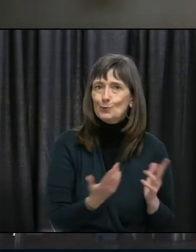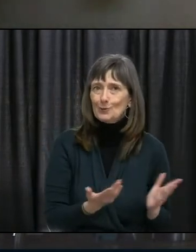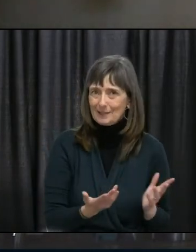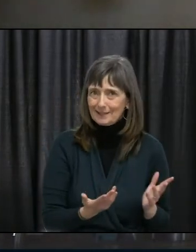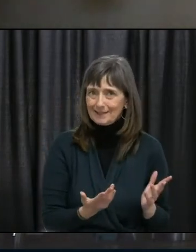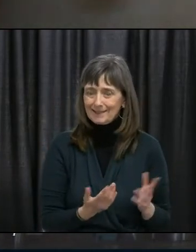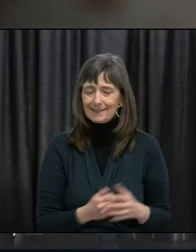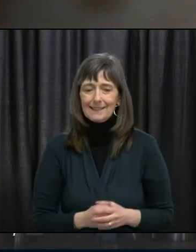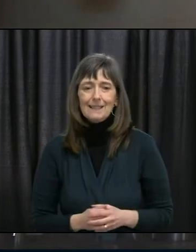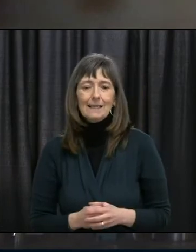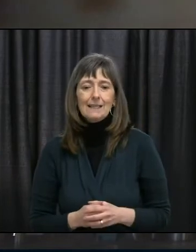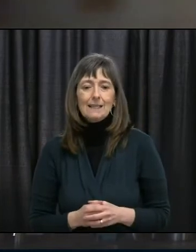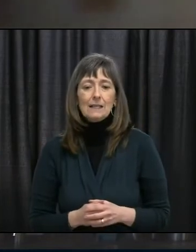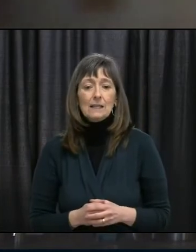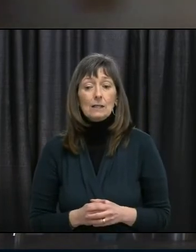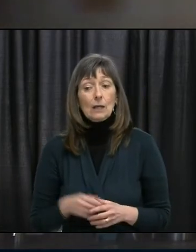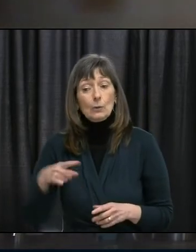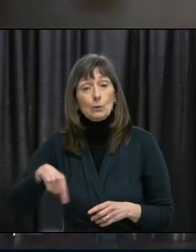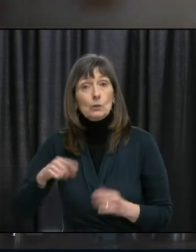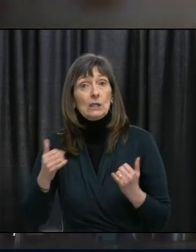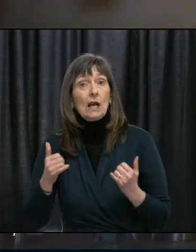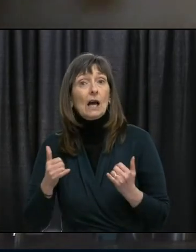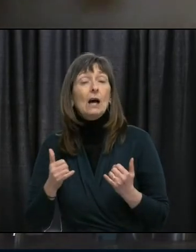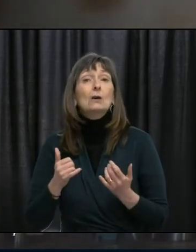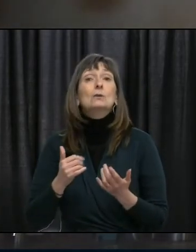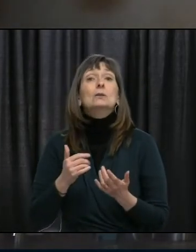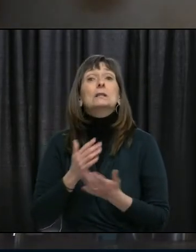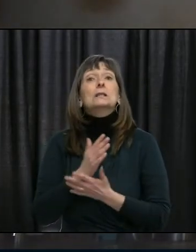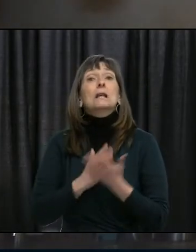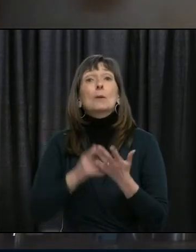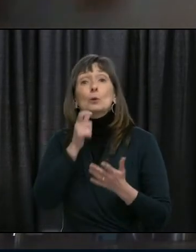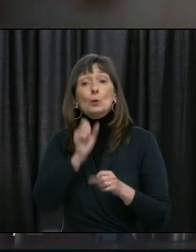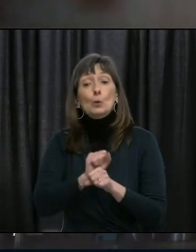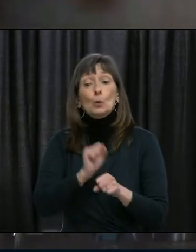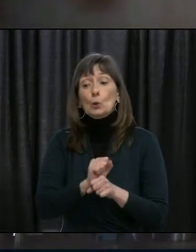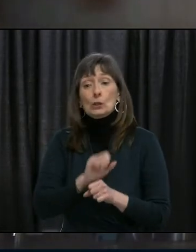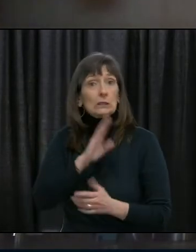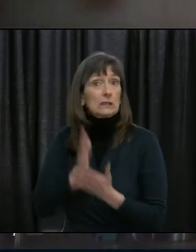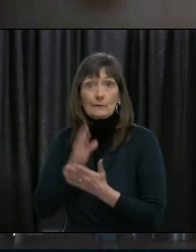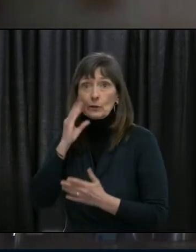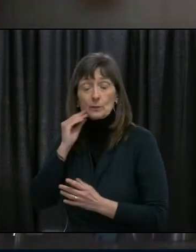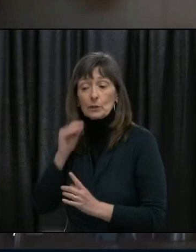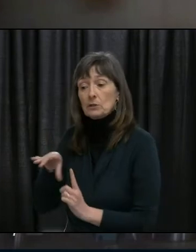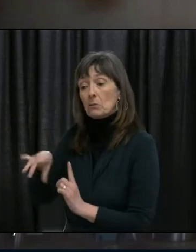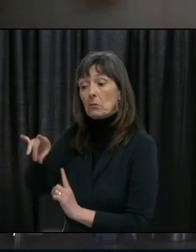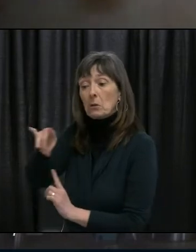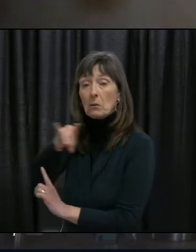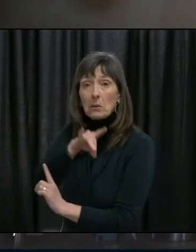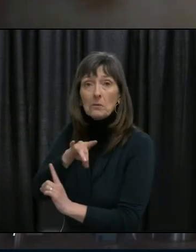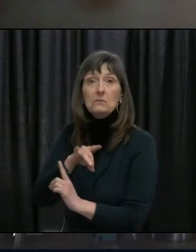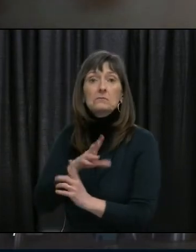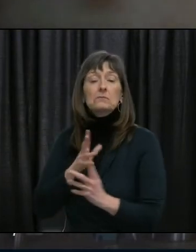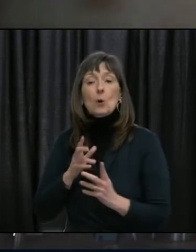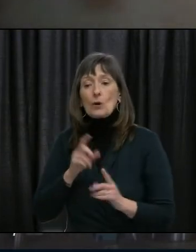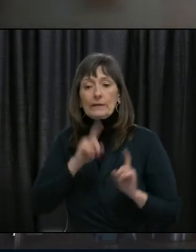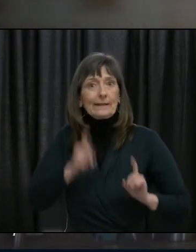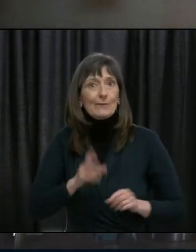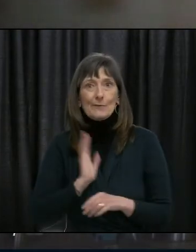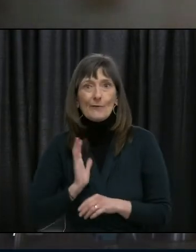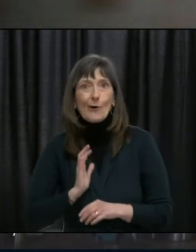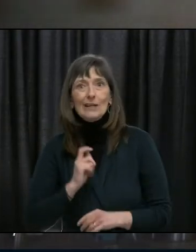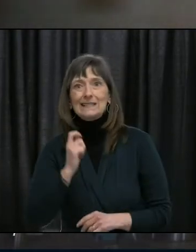expanding training to non-traditional people for for example, getting swabs. And also